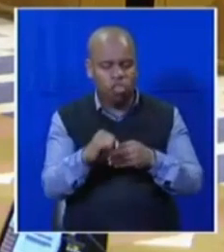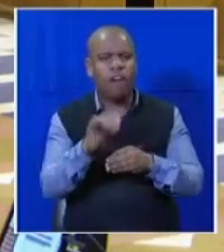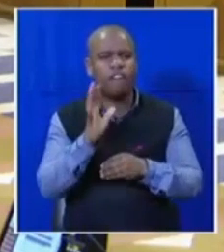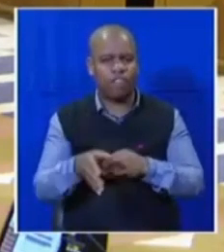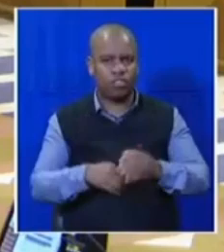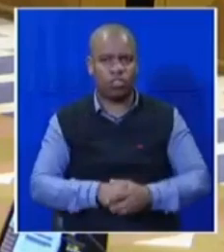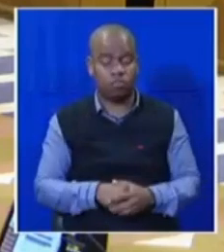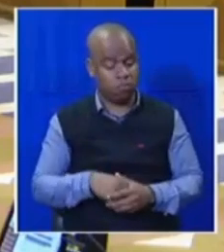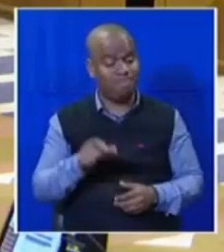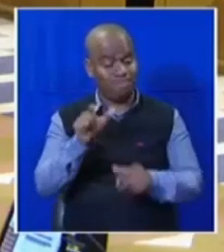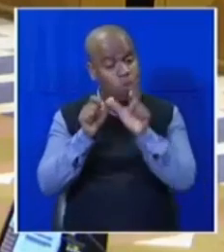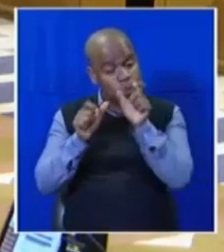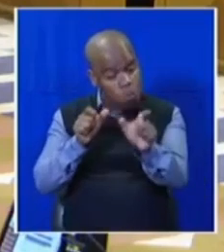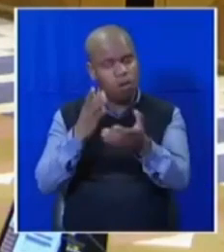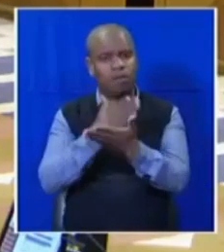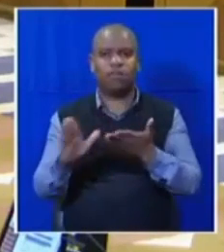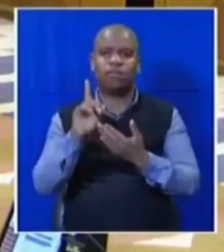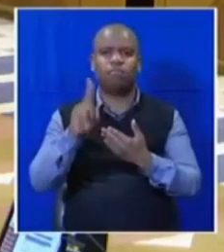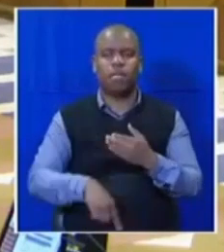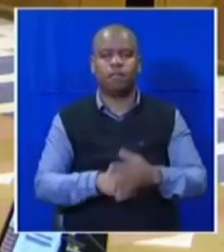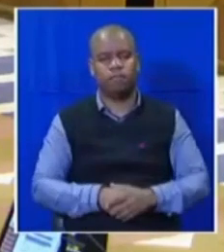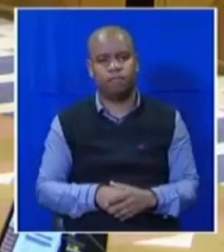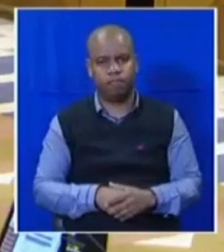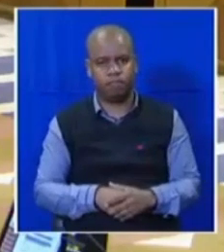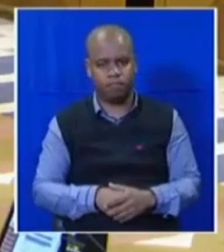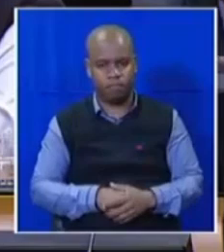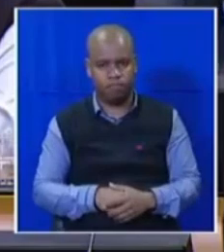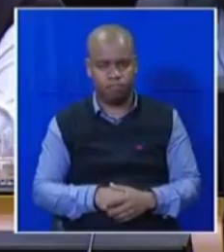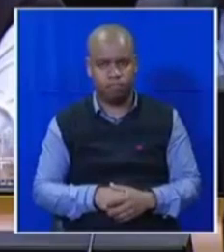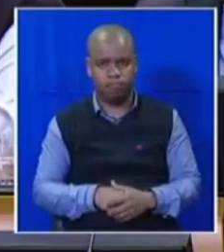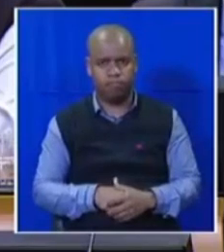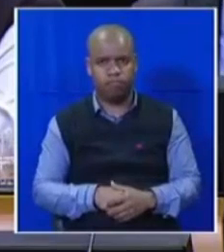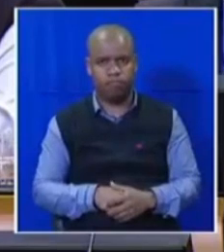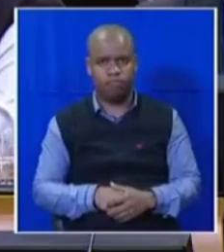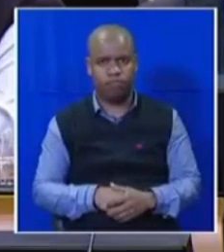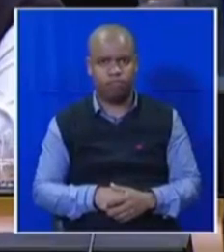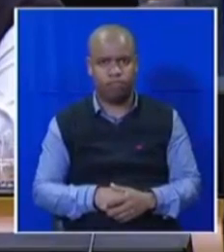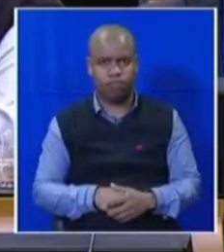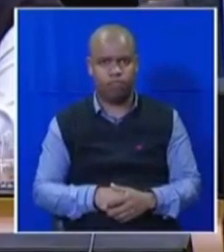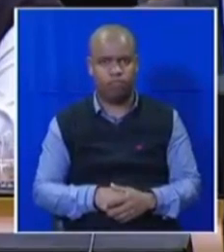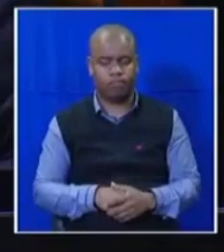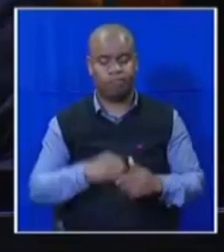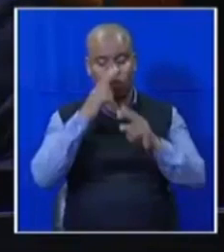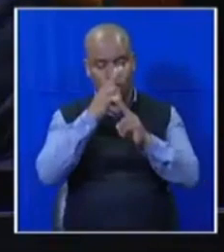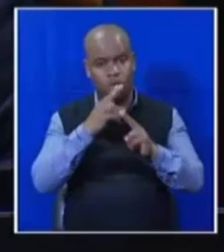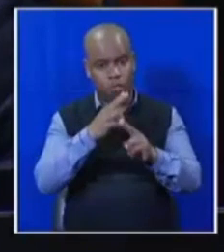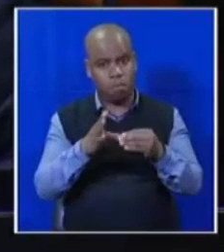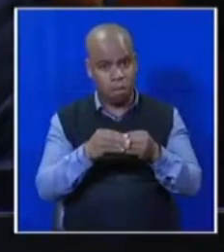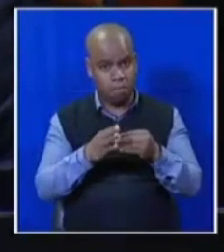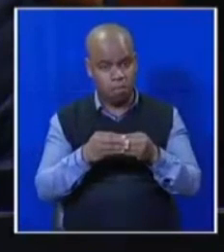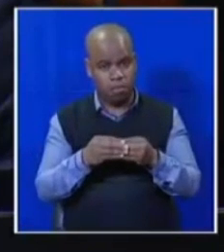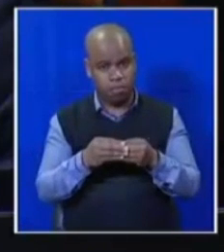he should withdraw that. I won't repeat what he said. Yeah. Honourable member.